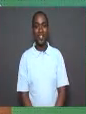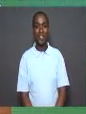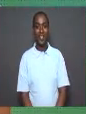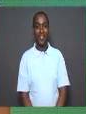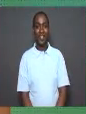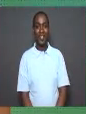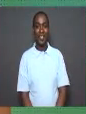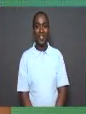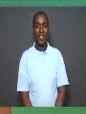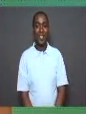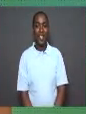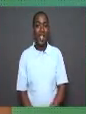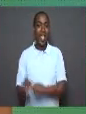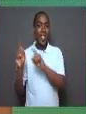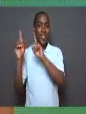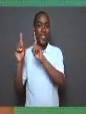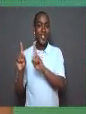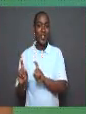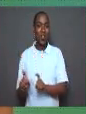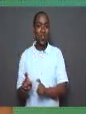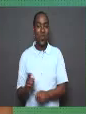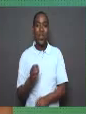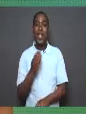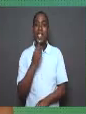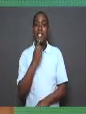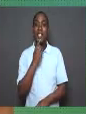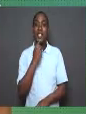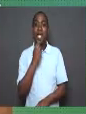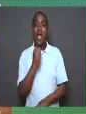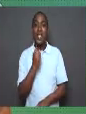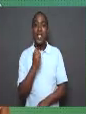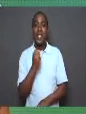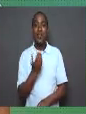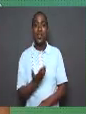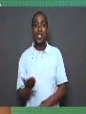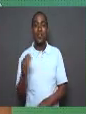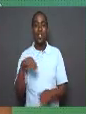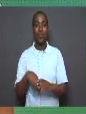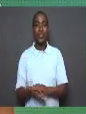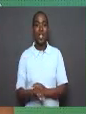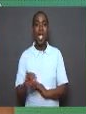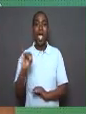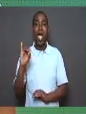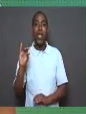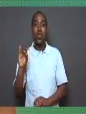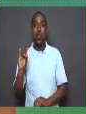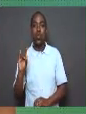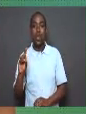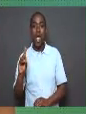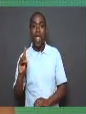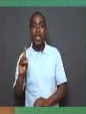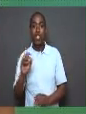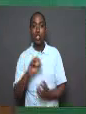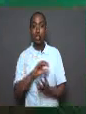To test the presence of starch in a substance, an iodine solution is